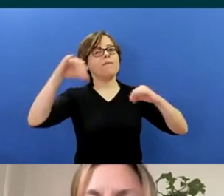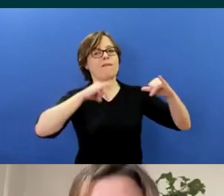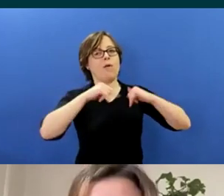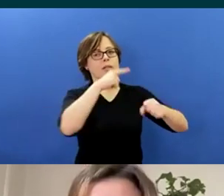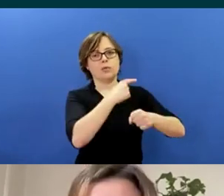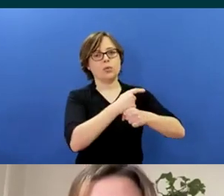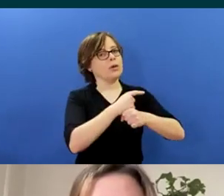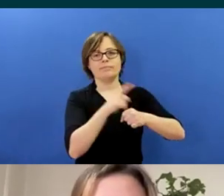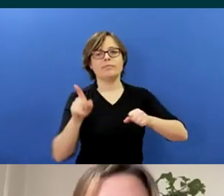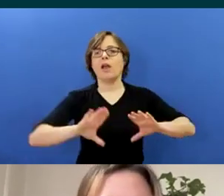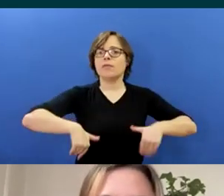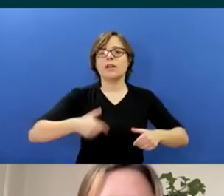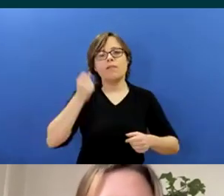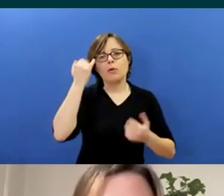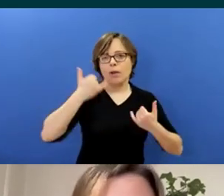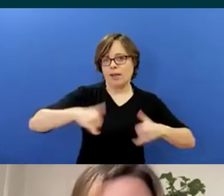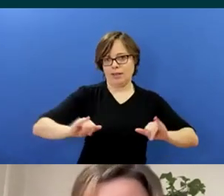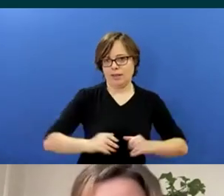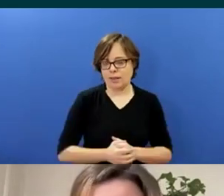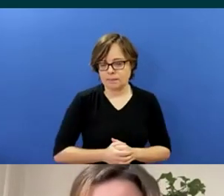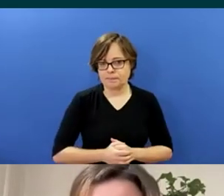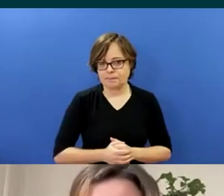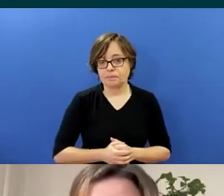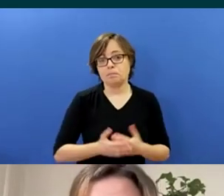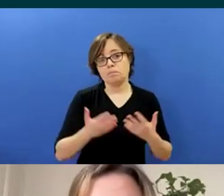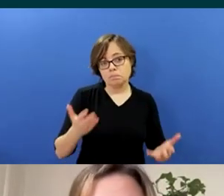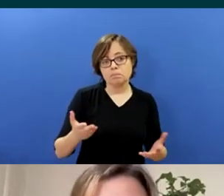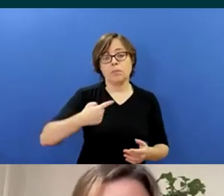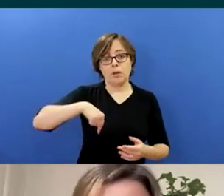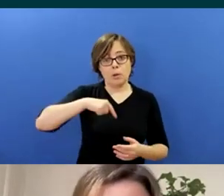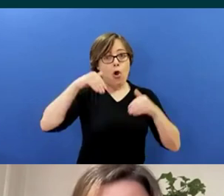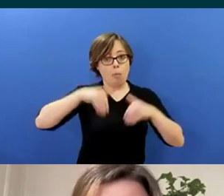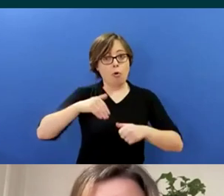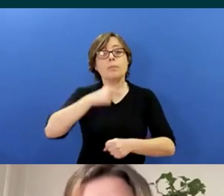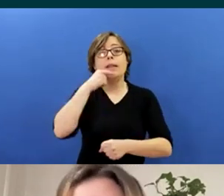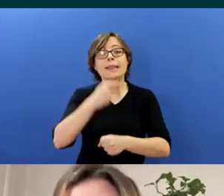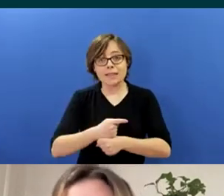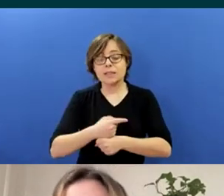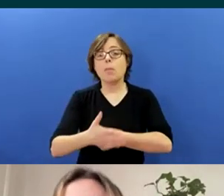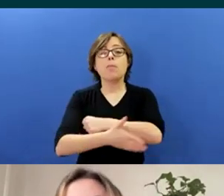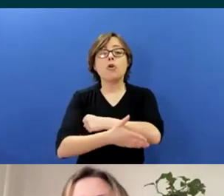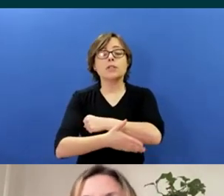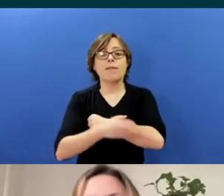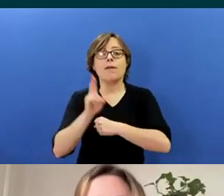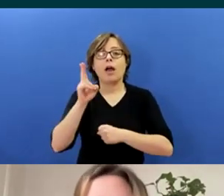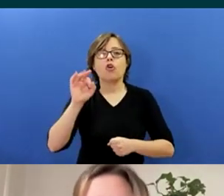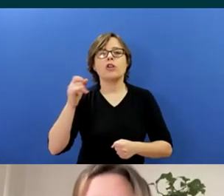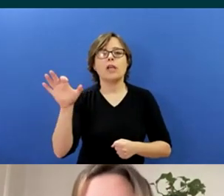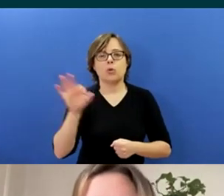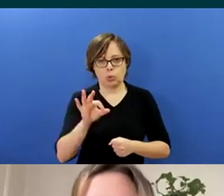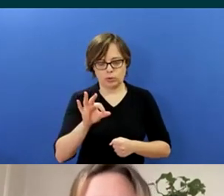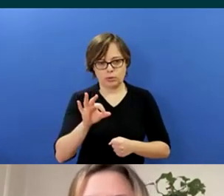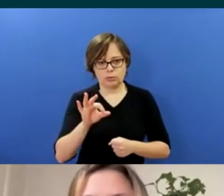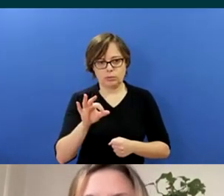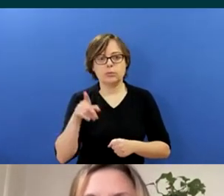consensus-based governance known as the concordance system. But what is this? Basically, our parliament